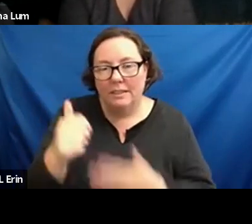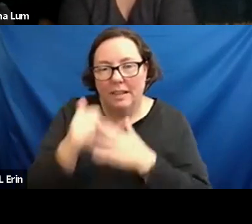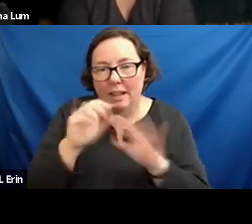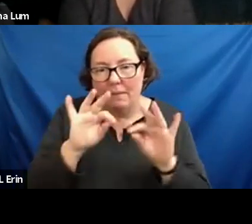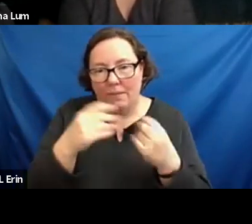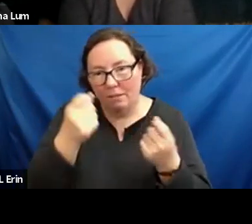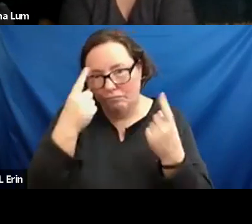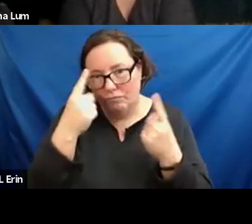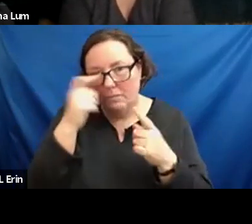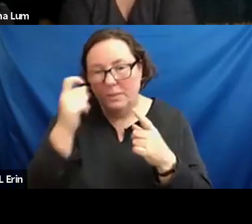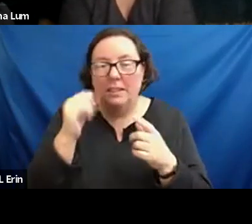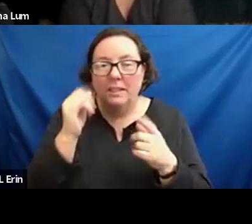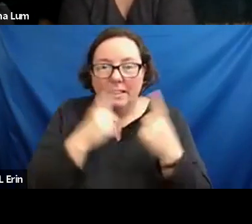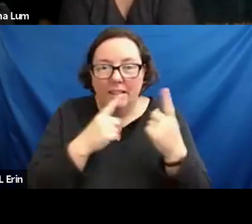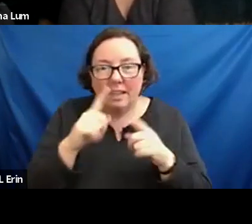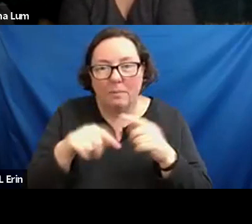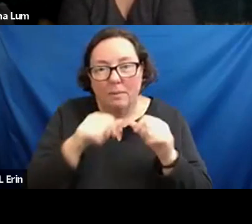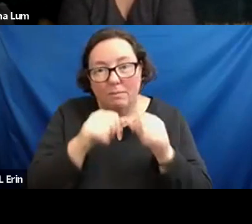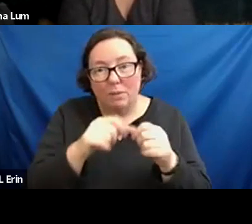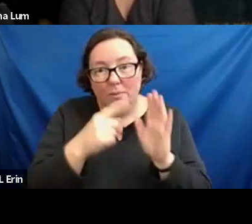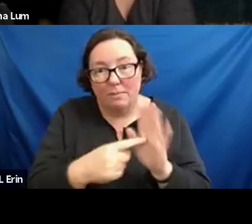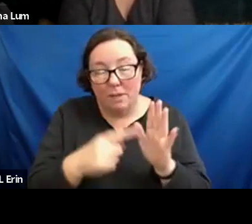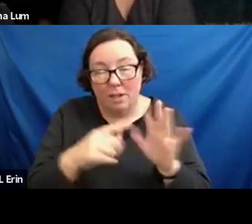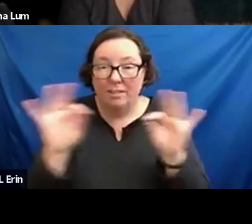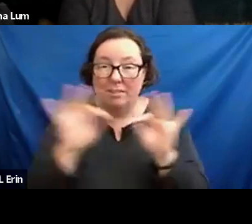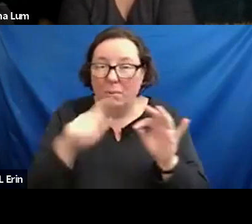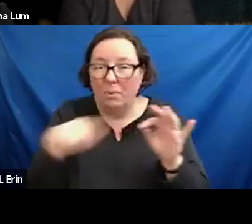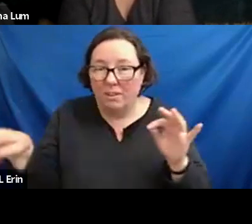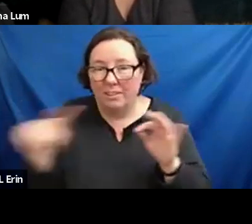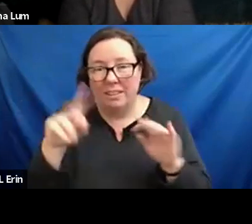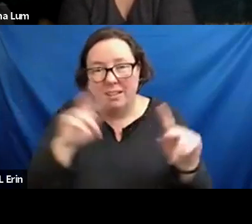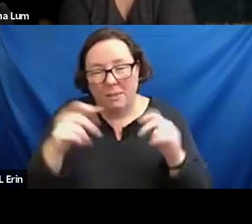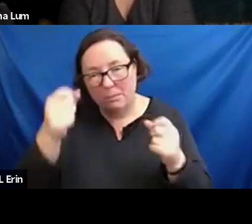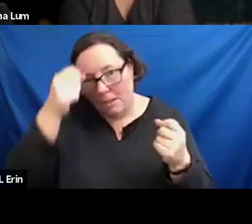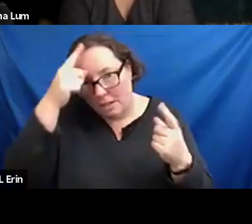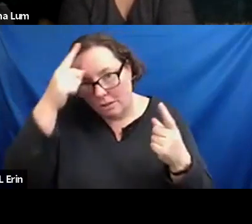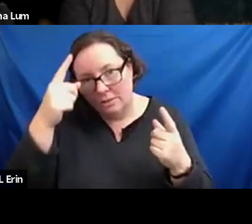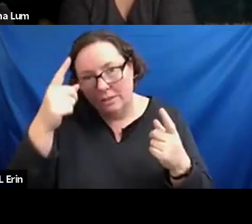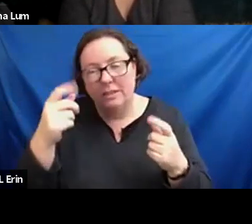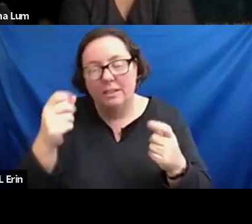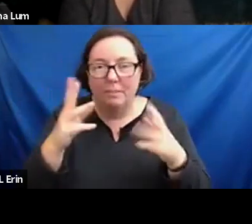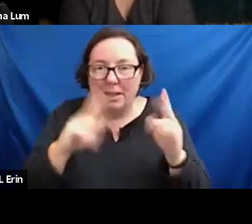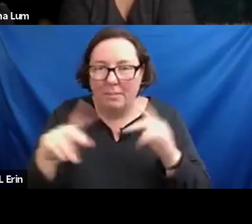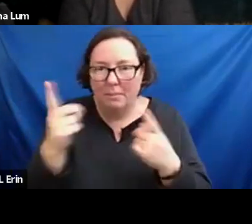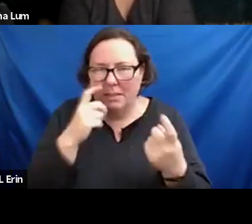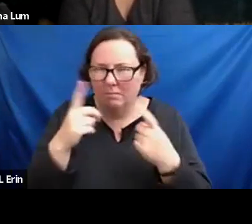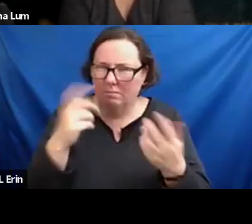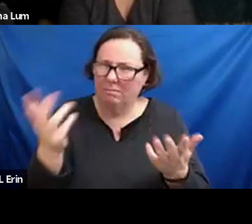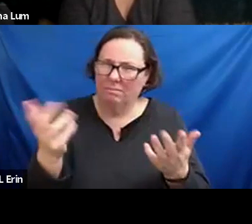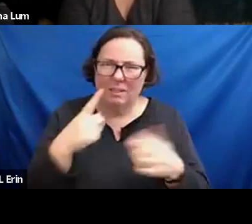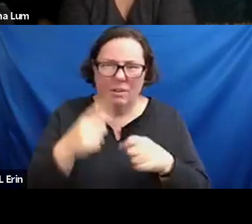as we think about a permanent model, there have been so many follow-up questions to an understandable